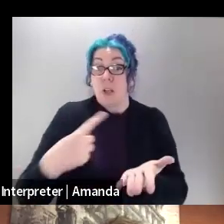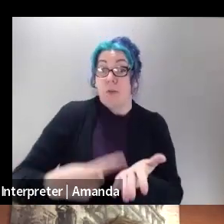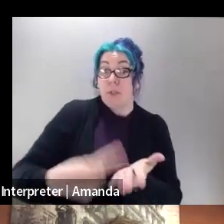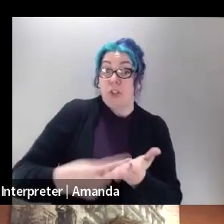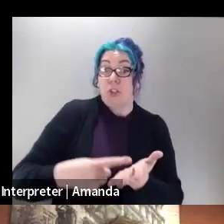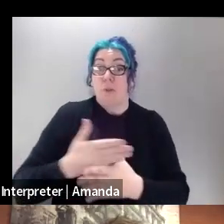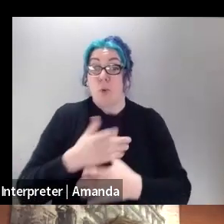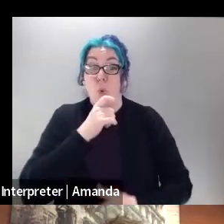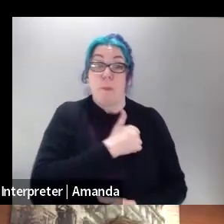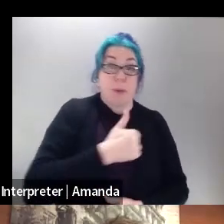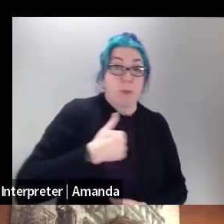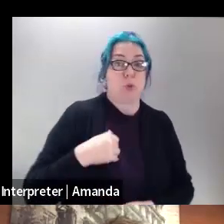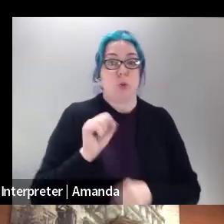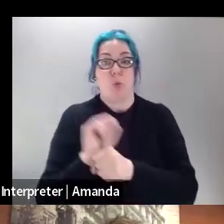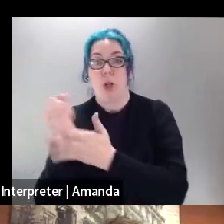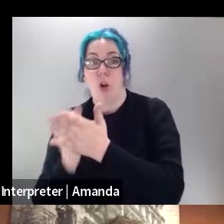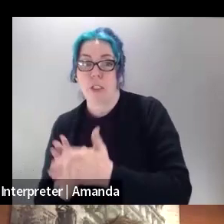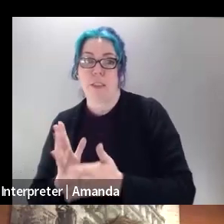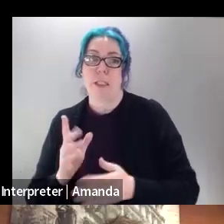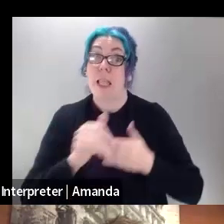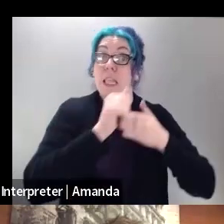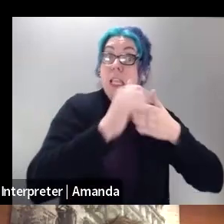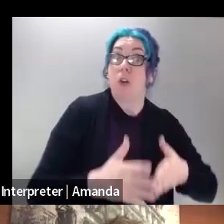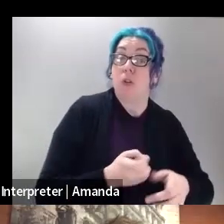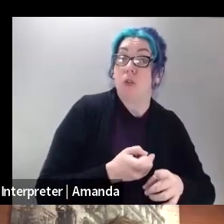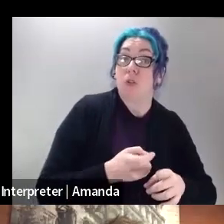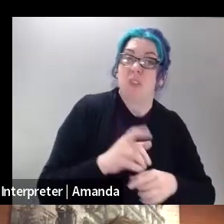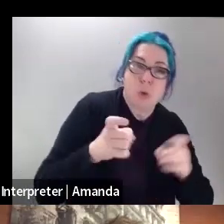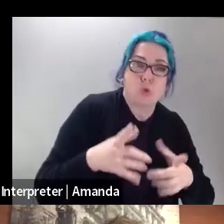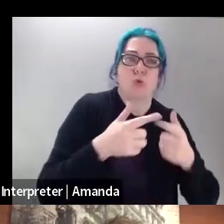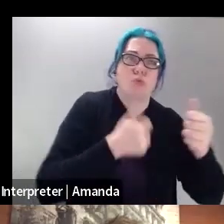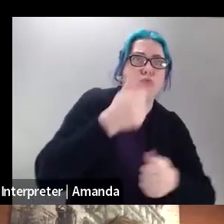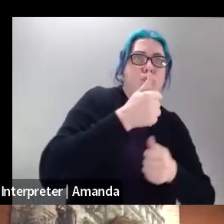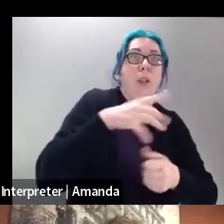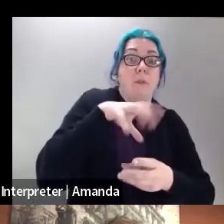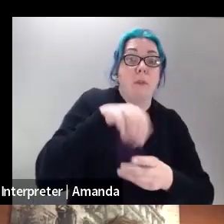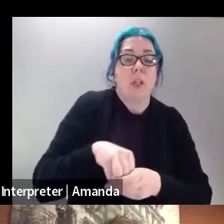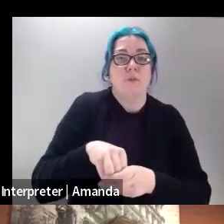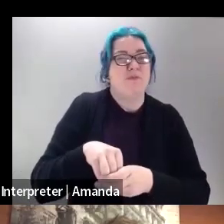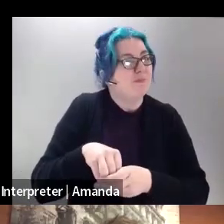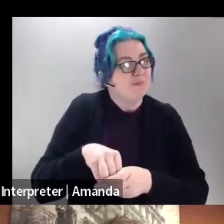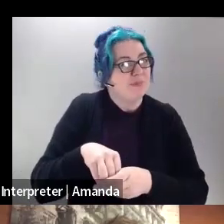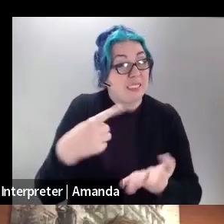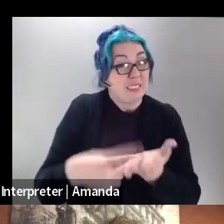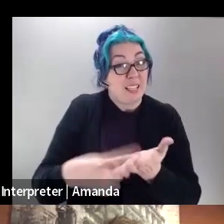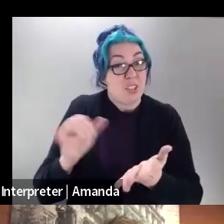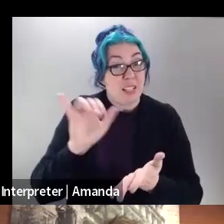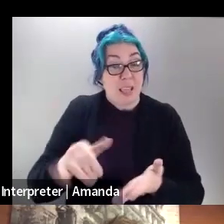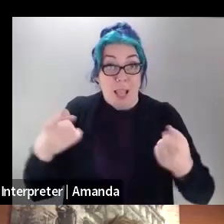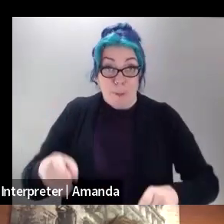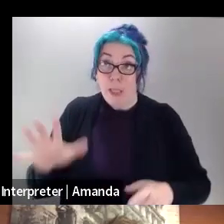rooms, these kinds of conversations are not happening in the same way that they're happening here right now today. And that's something that we should really, really be thankful